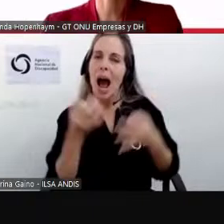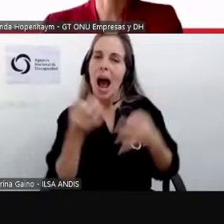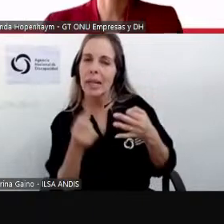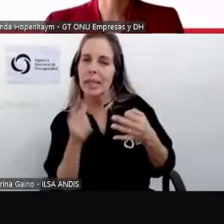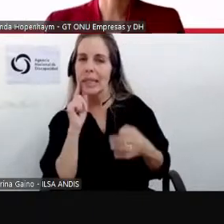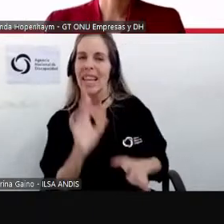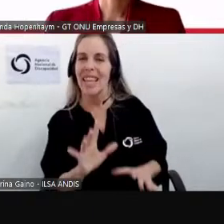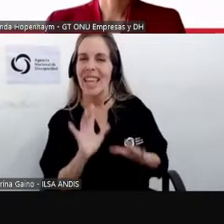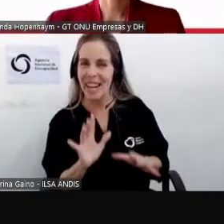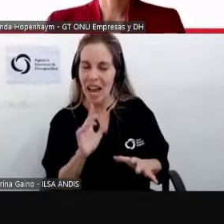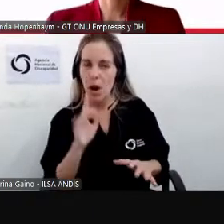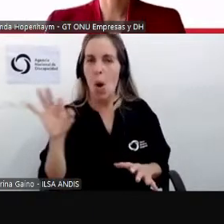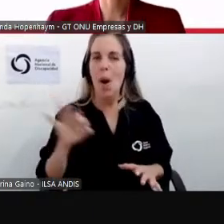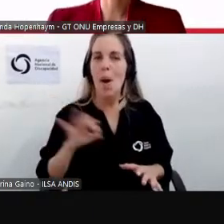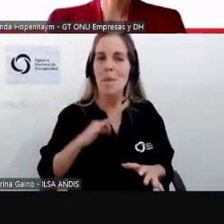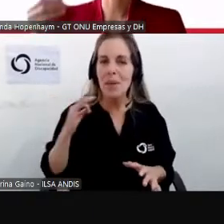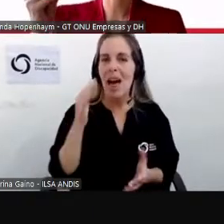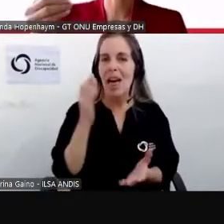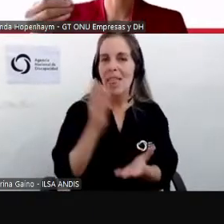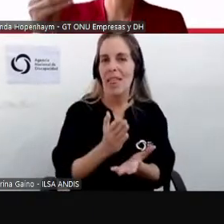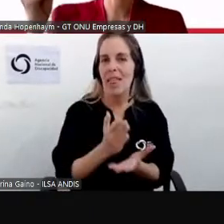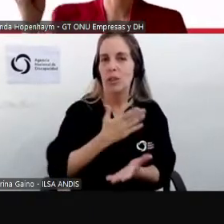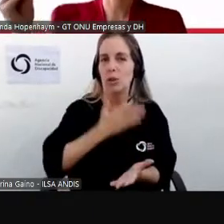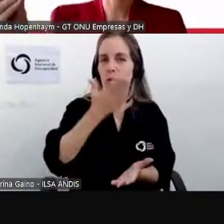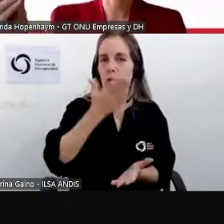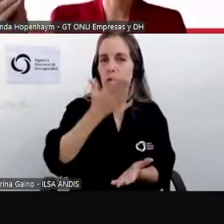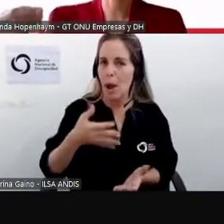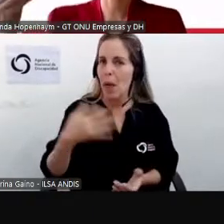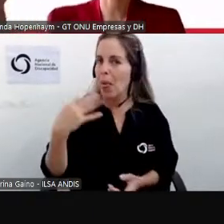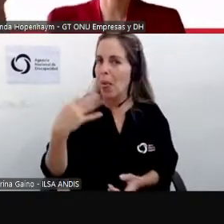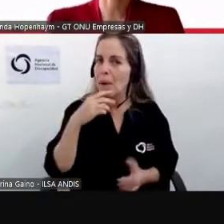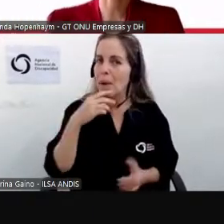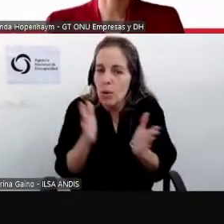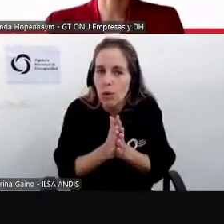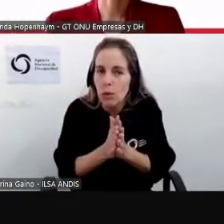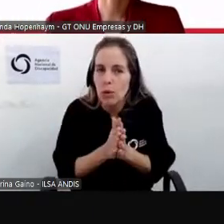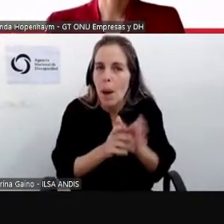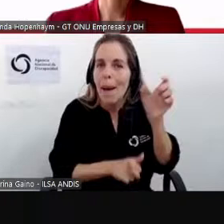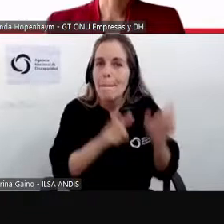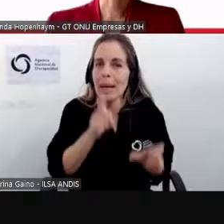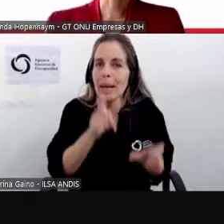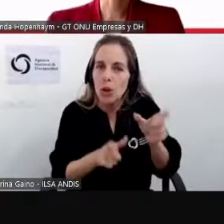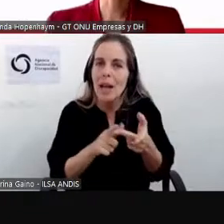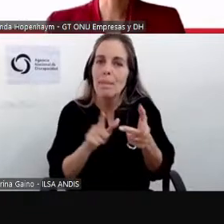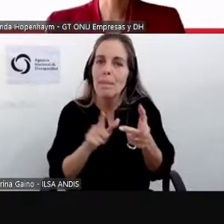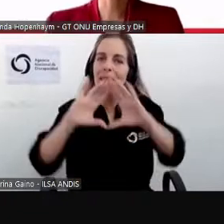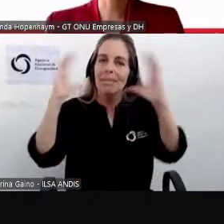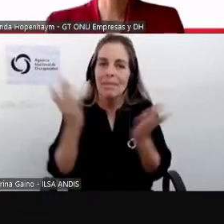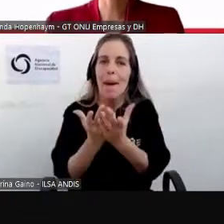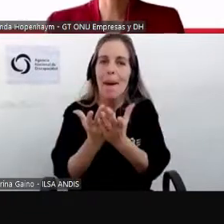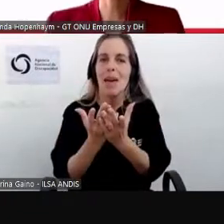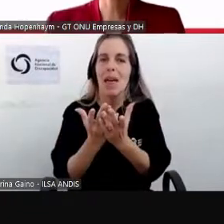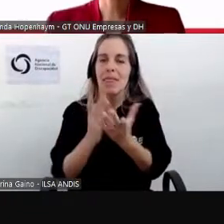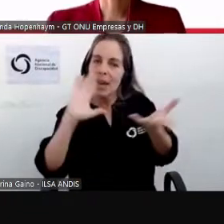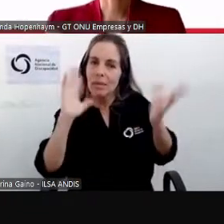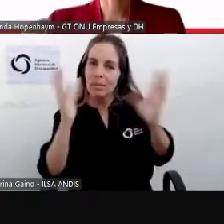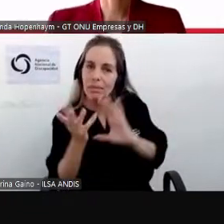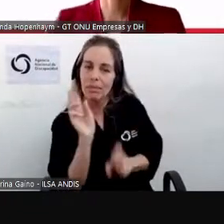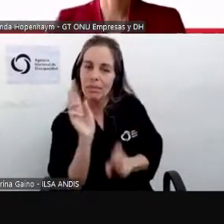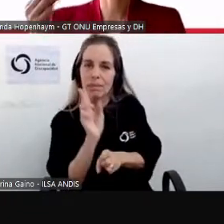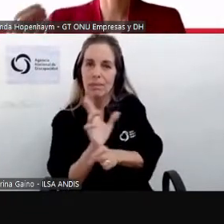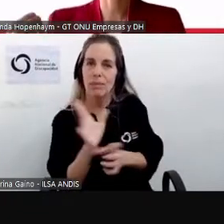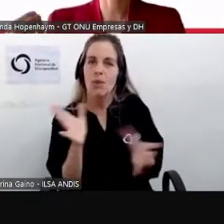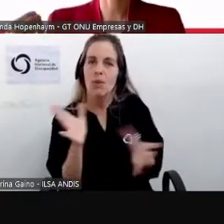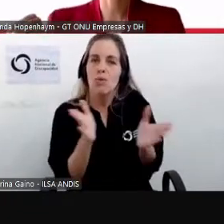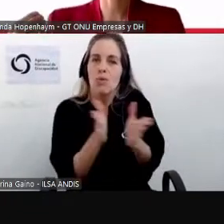companies don't get to choose. However, there are certain industries or certain contexts, certain geographies where some rights are more at rest. For instance, if you